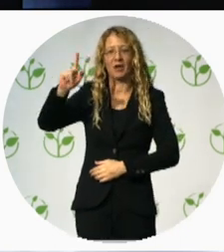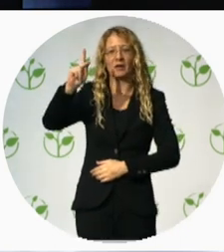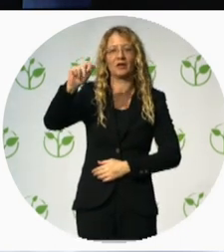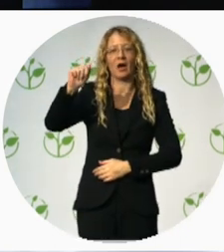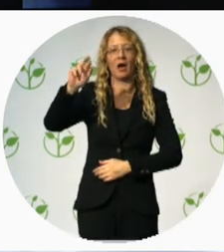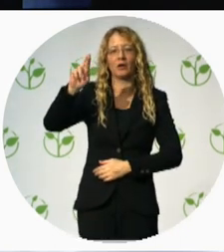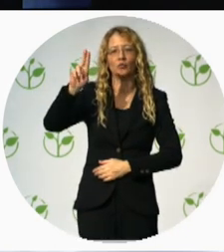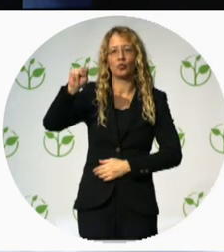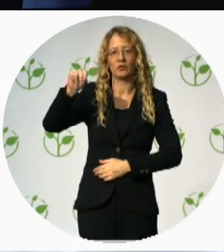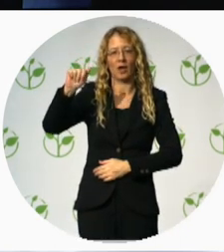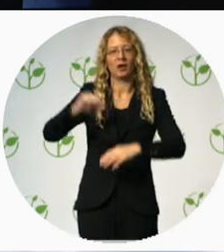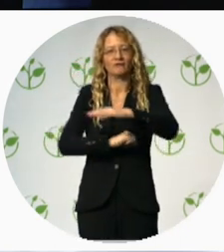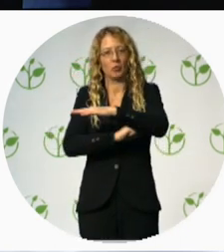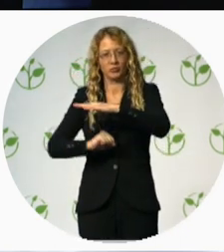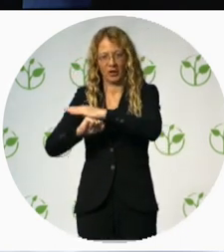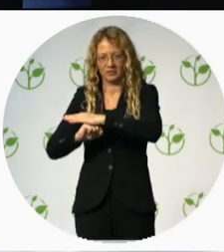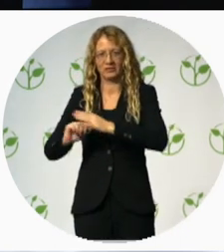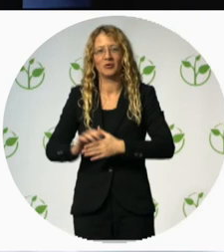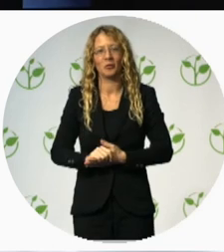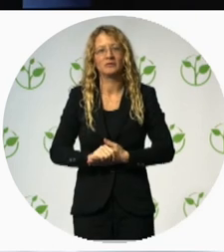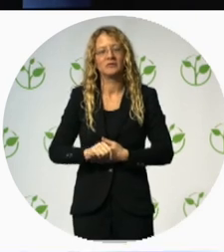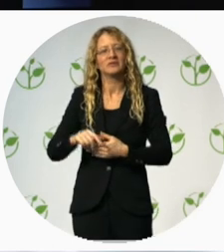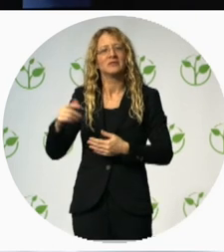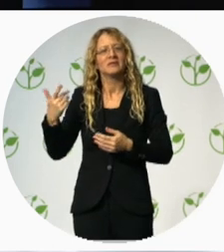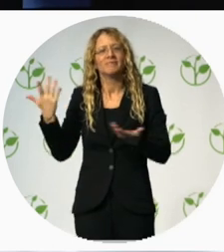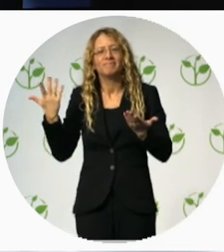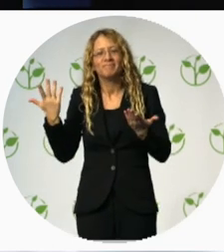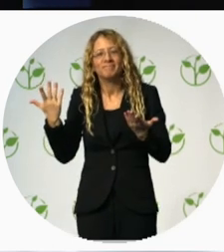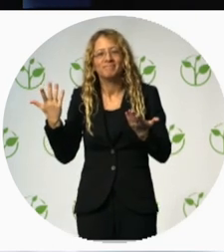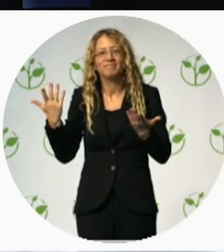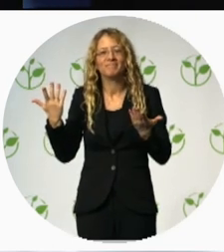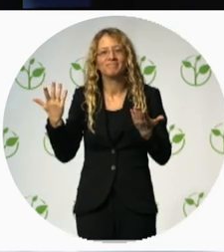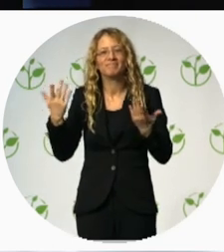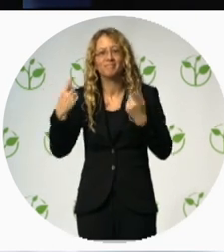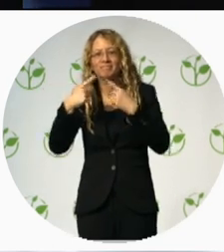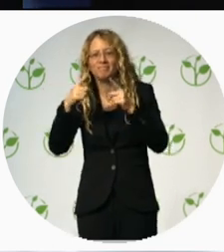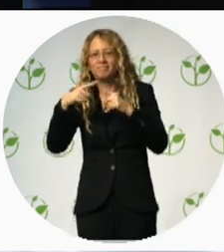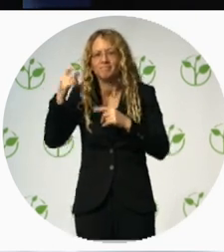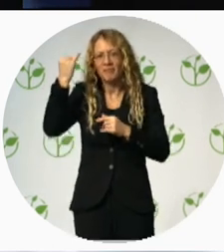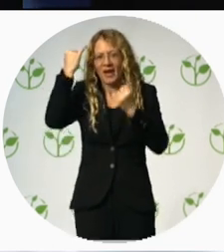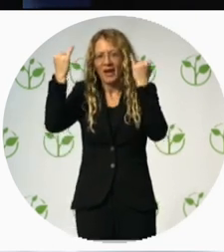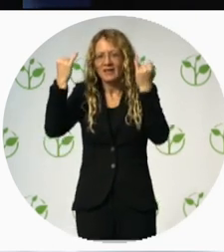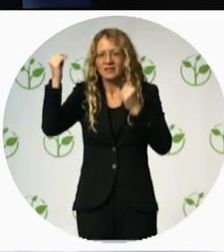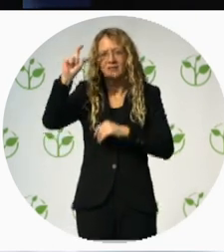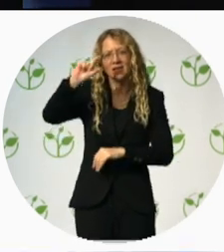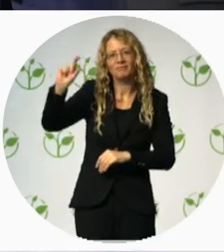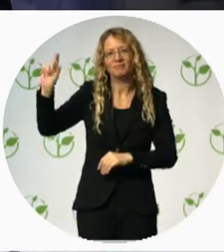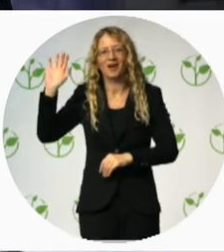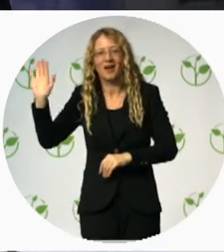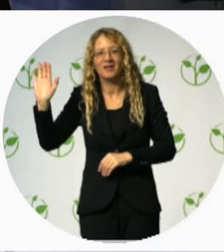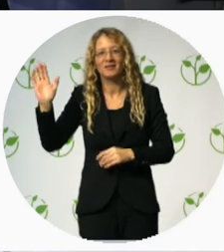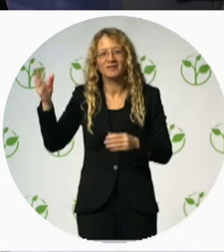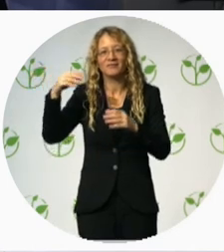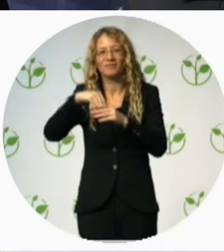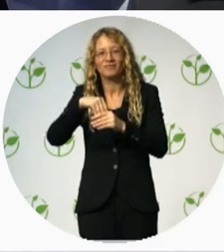Asia. The model, Inspire to Care, developed by Karuna in Nepal, creates disability-inclusive communities